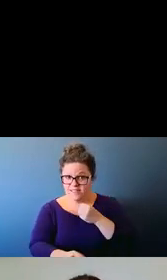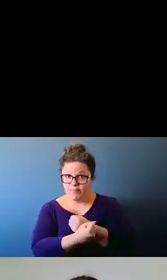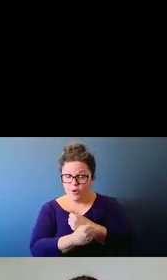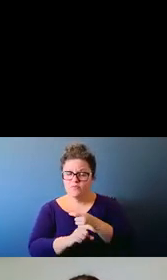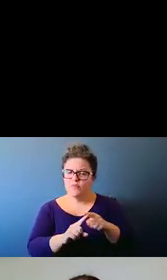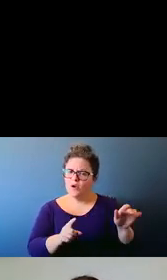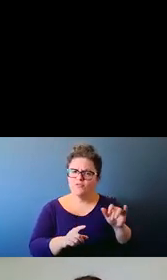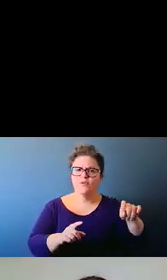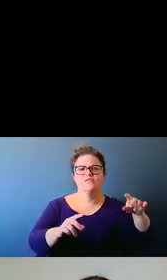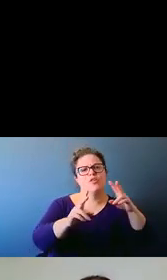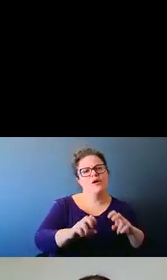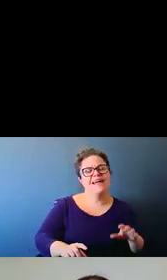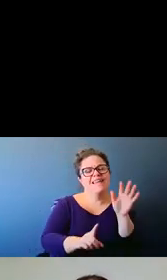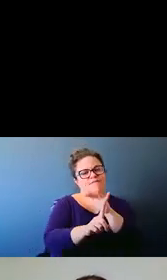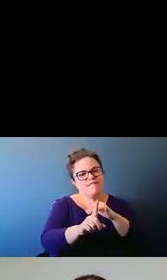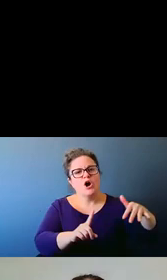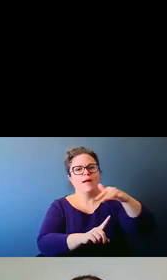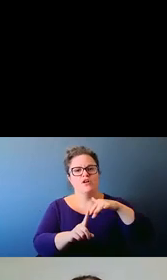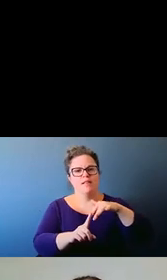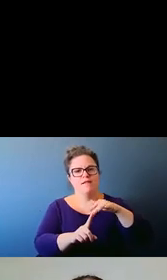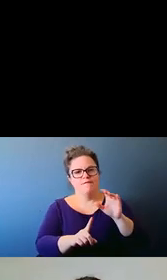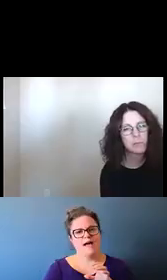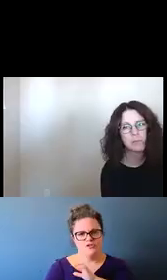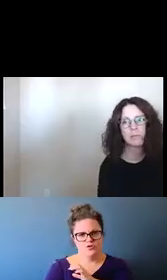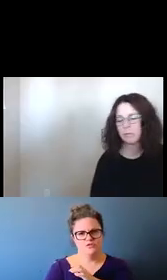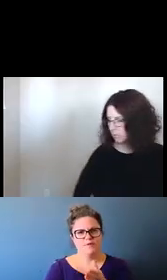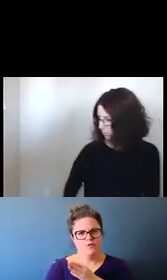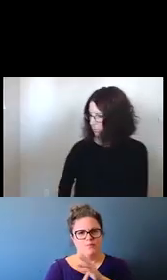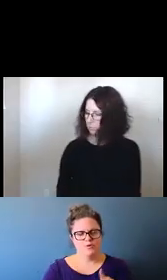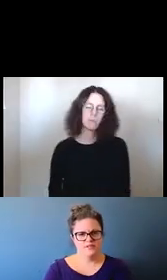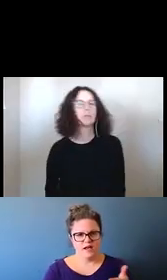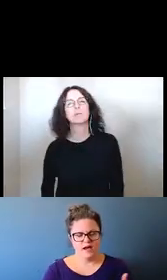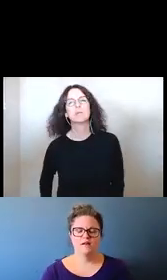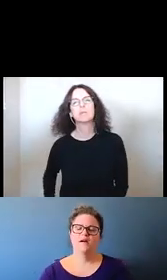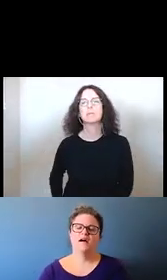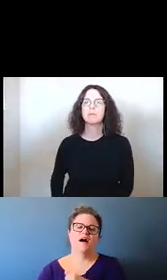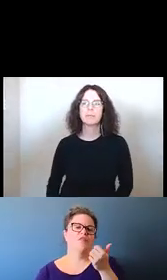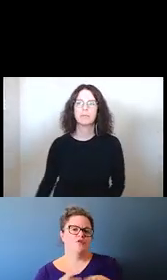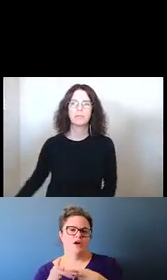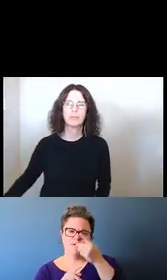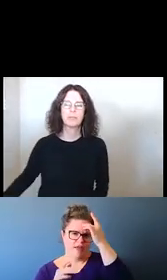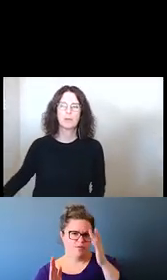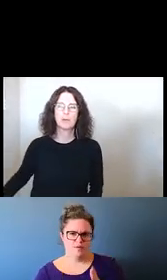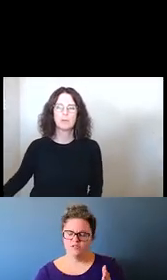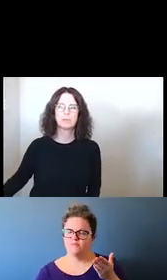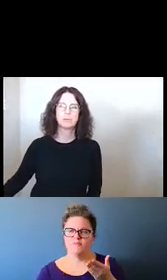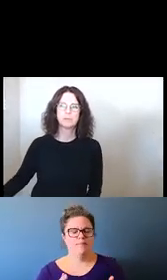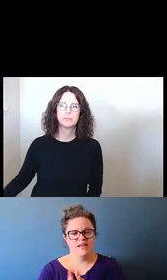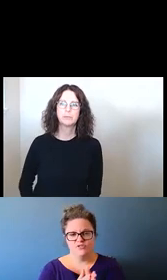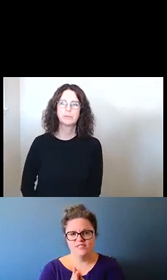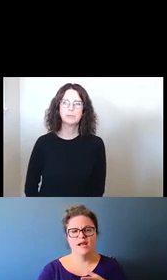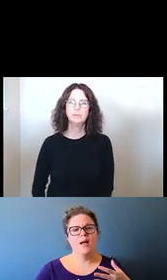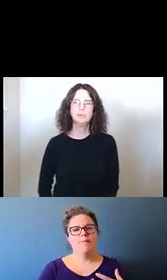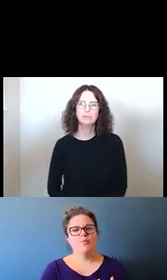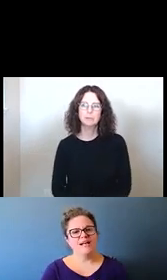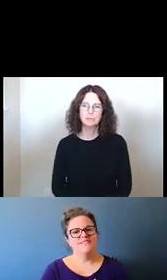experienced. And a medical anthropologist might be interested in patterns of breastfeeding across populations. So they might